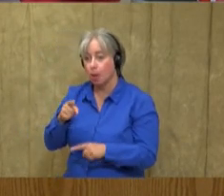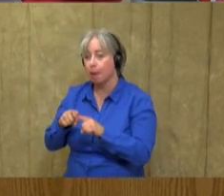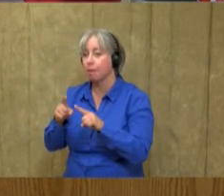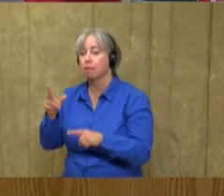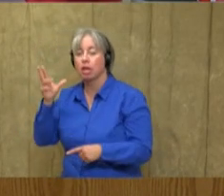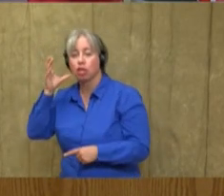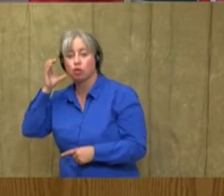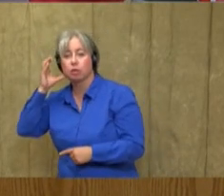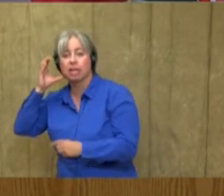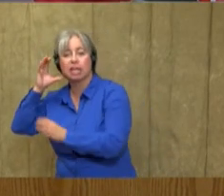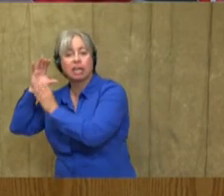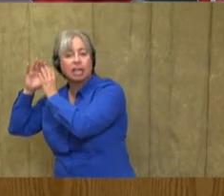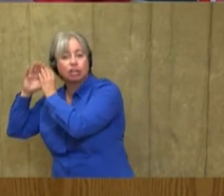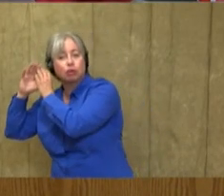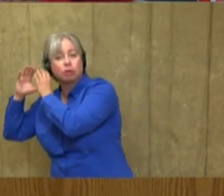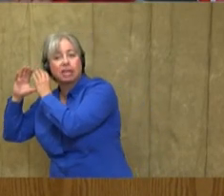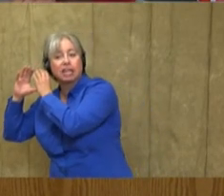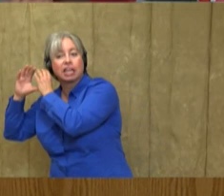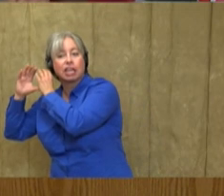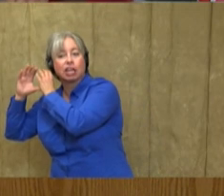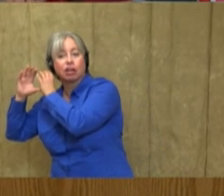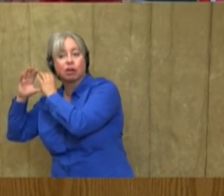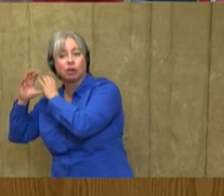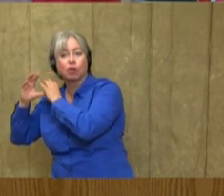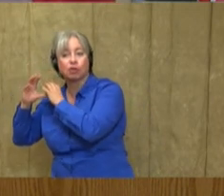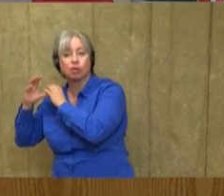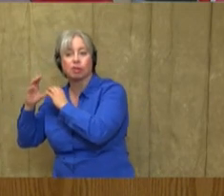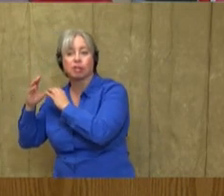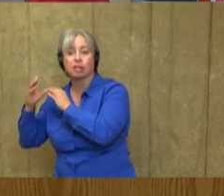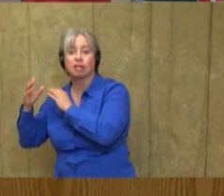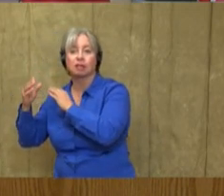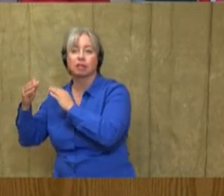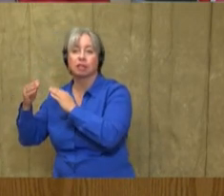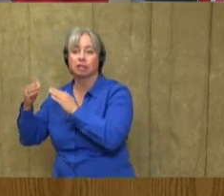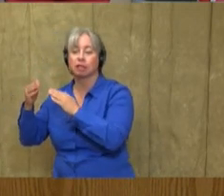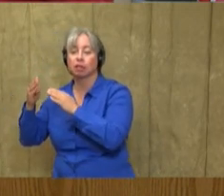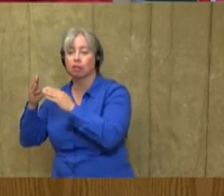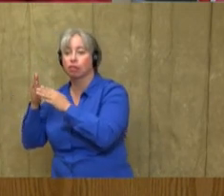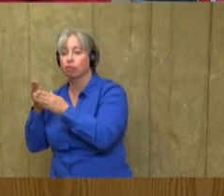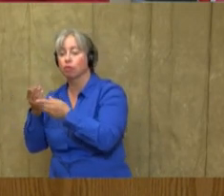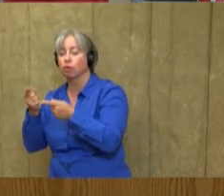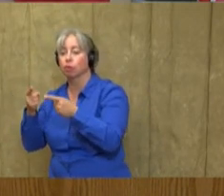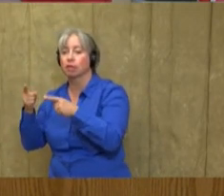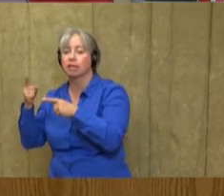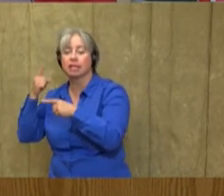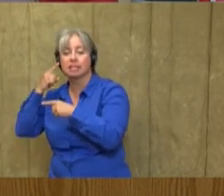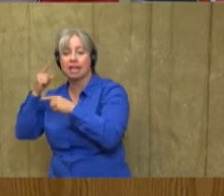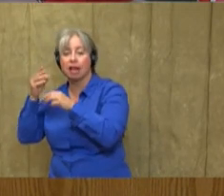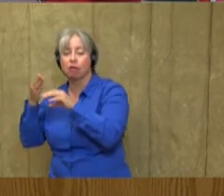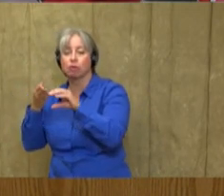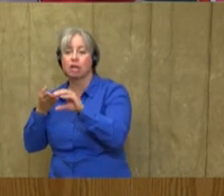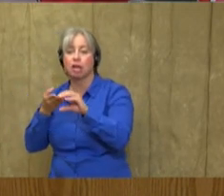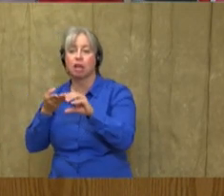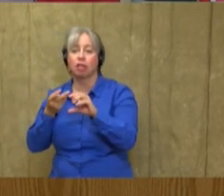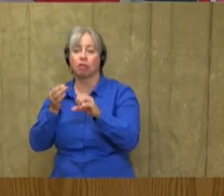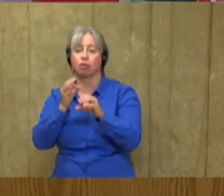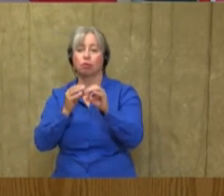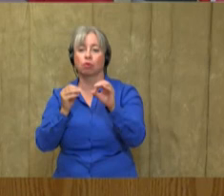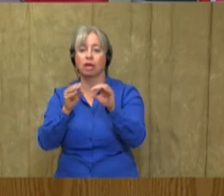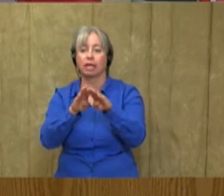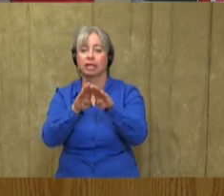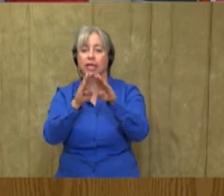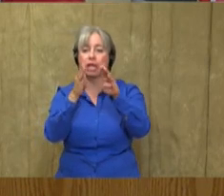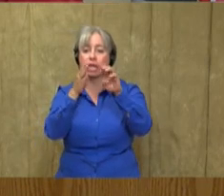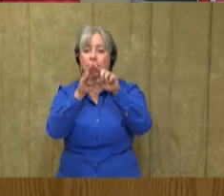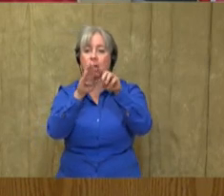hear them because sound diffracts through an opening. So as the sound waves travel,